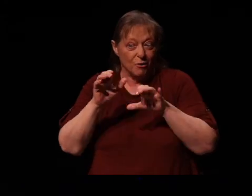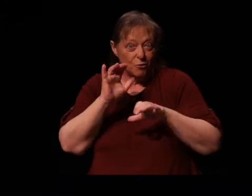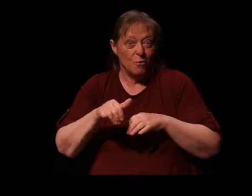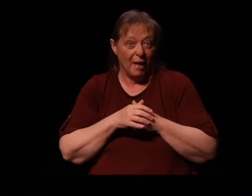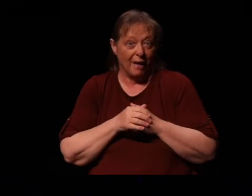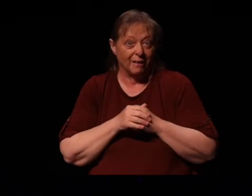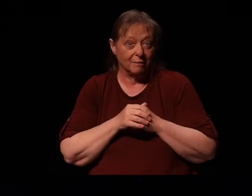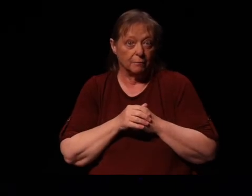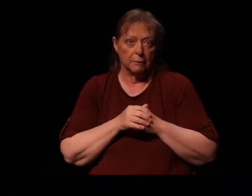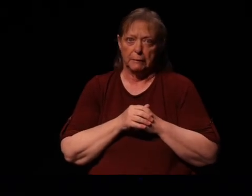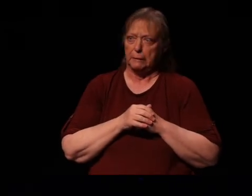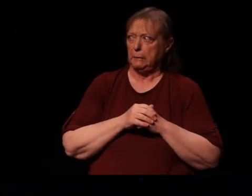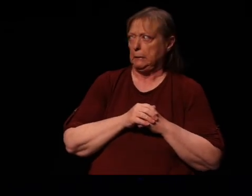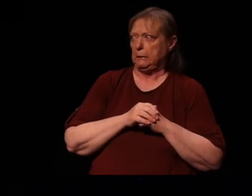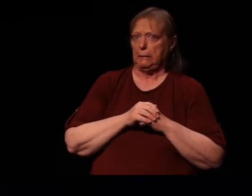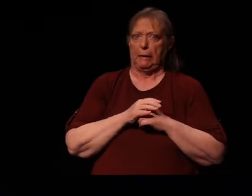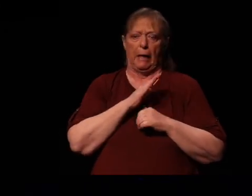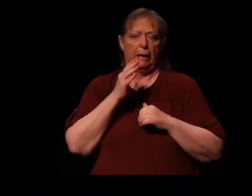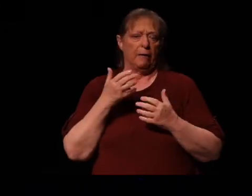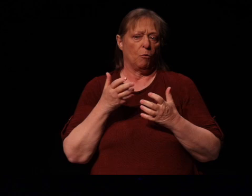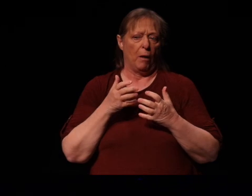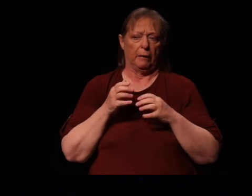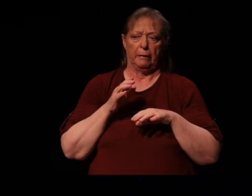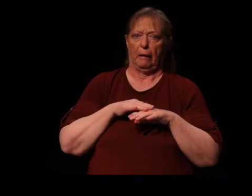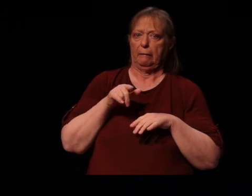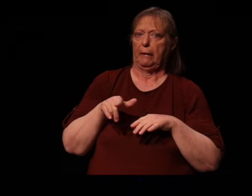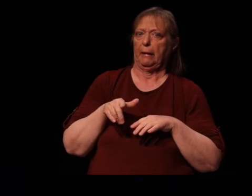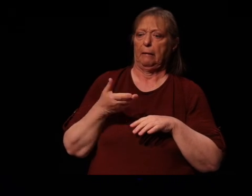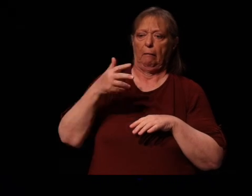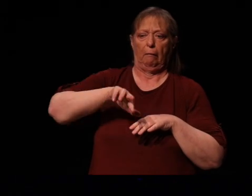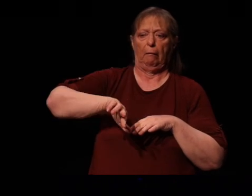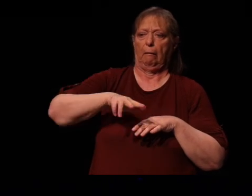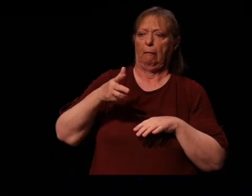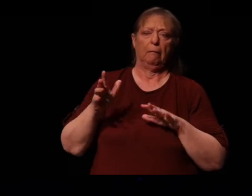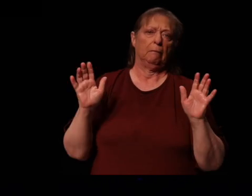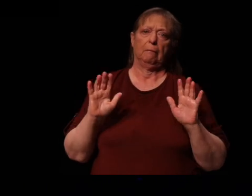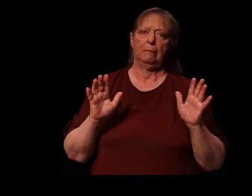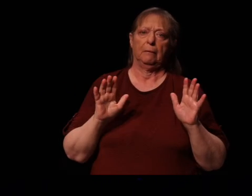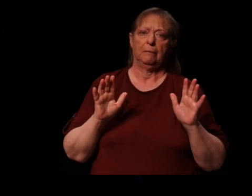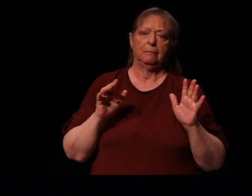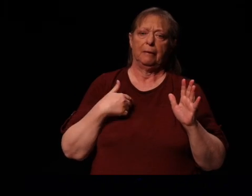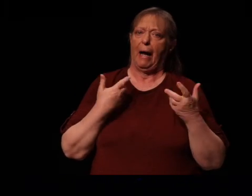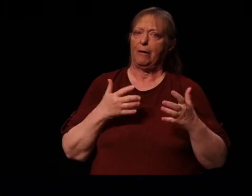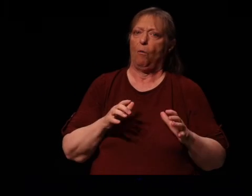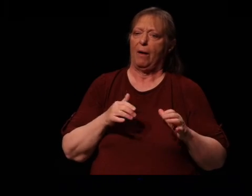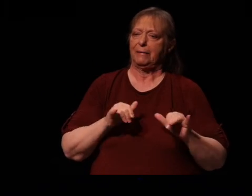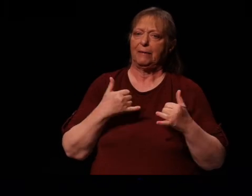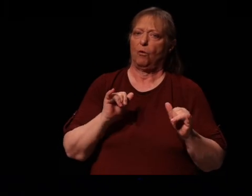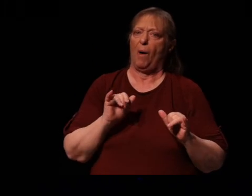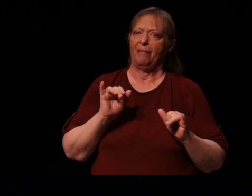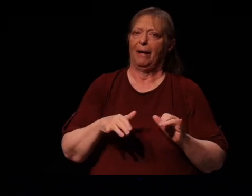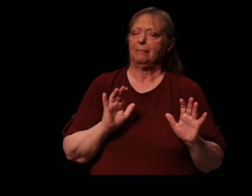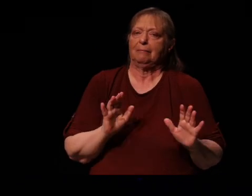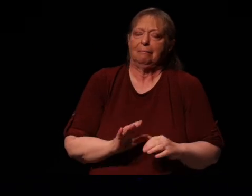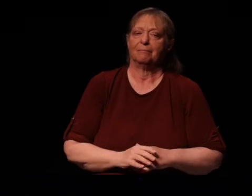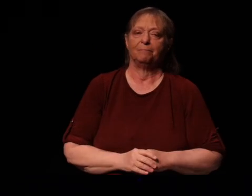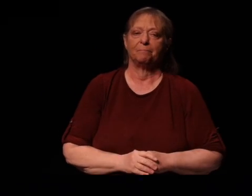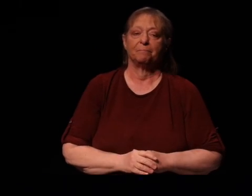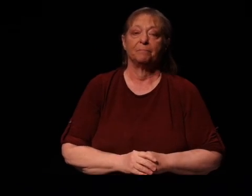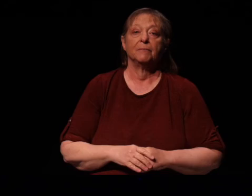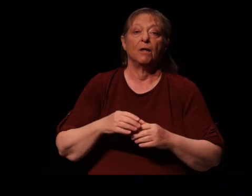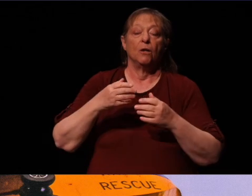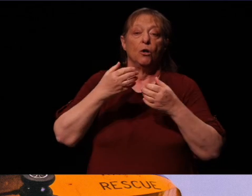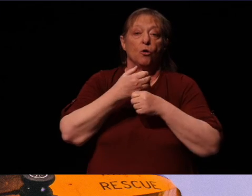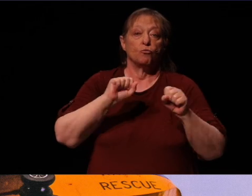they train to do this. Now I've never wanted to be on that boat when it's flipped over like that. And I'm going to tell you, still don't want to be on